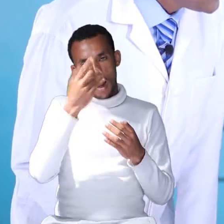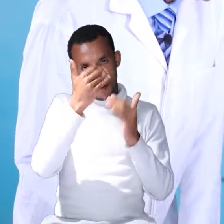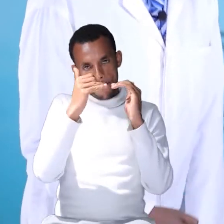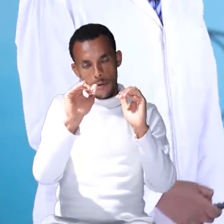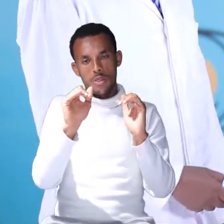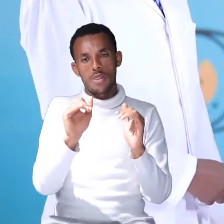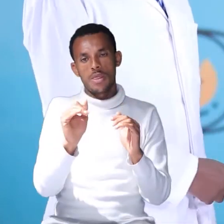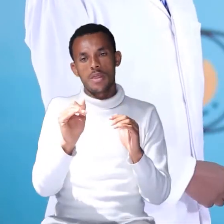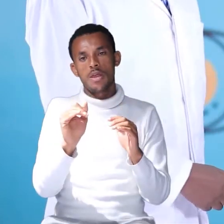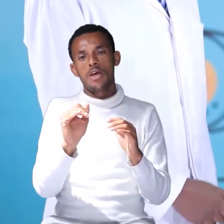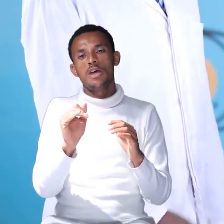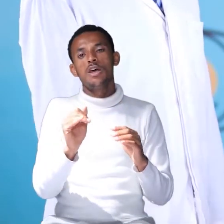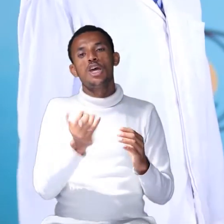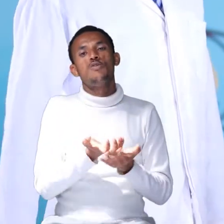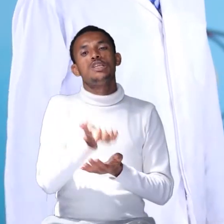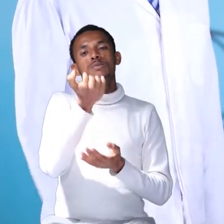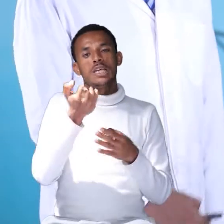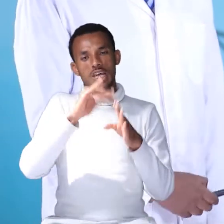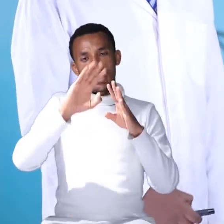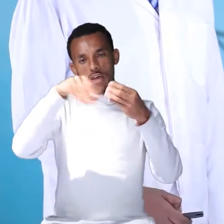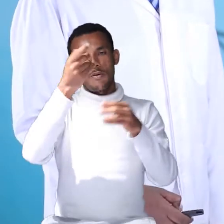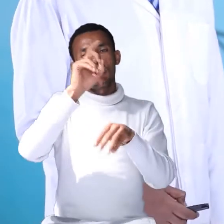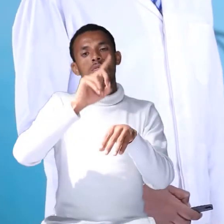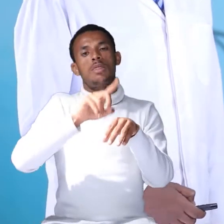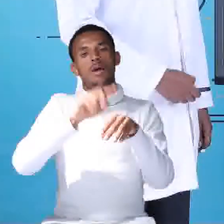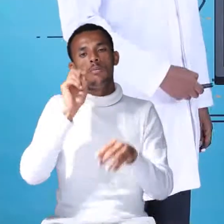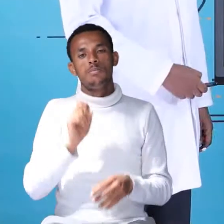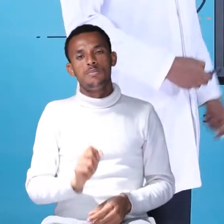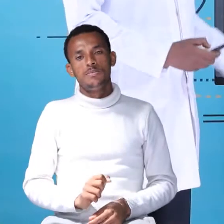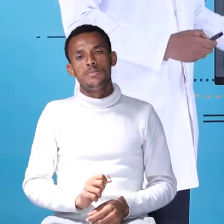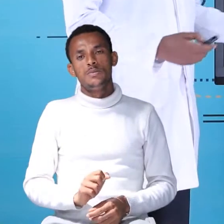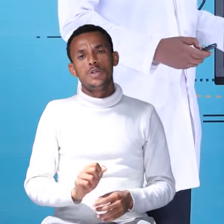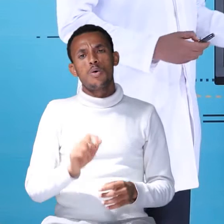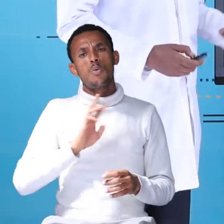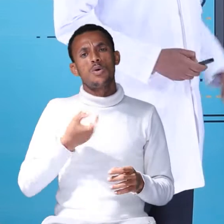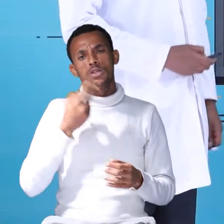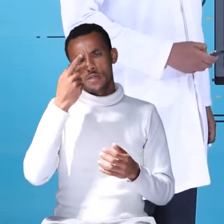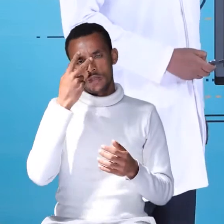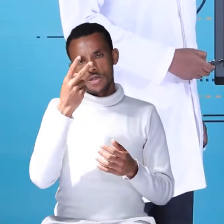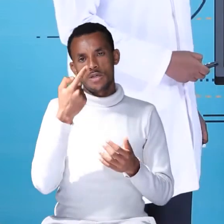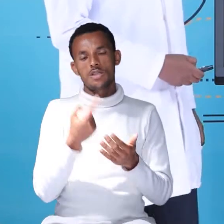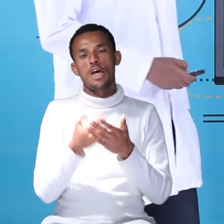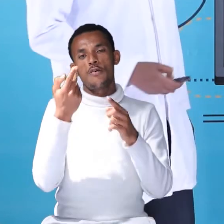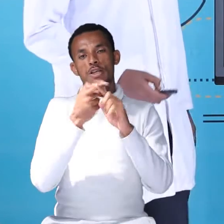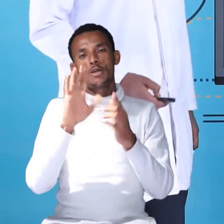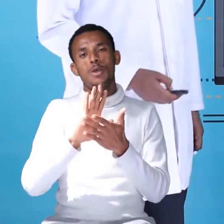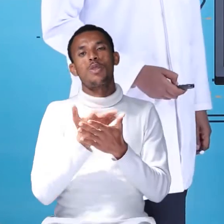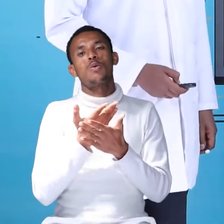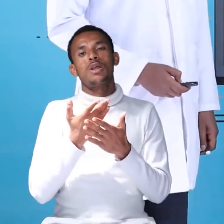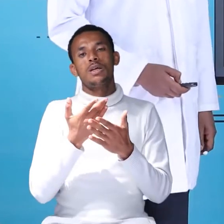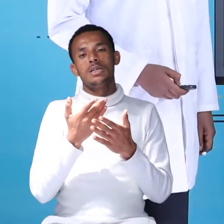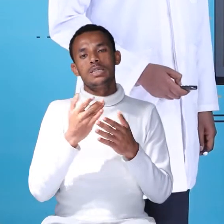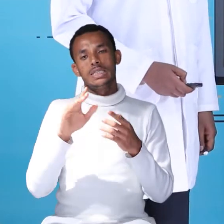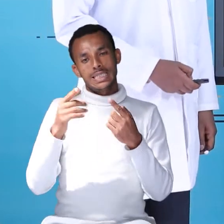amount investment for a given period of time. So we'll see here also what is the difference between simple interest